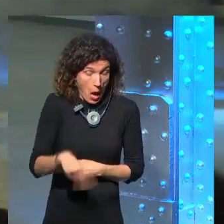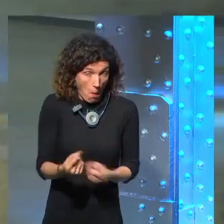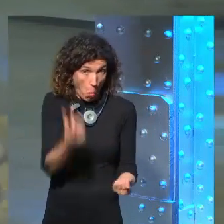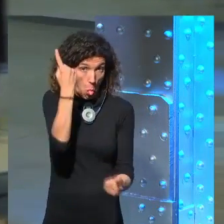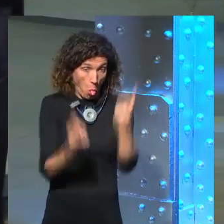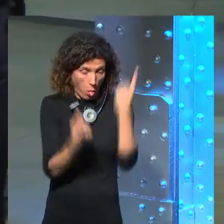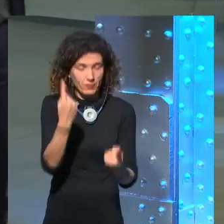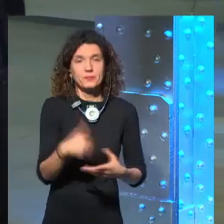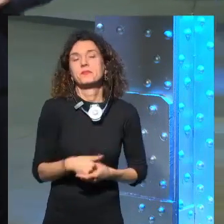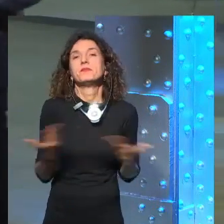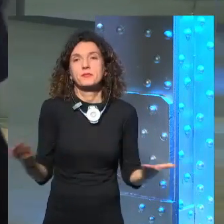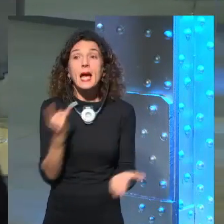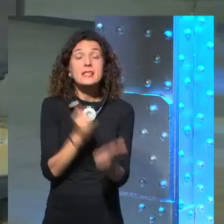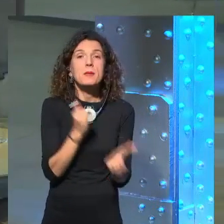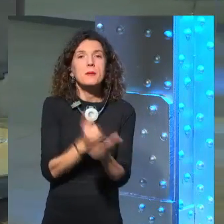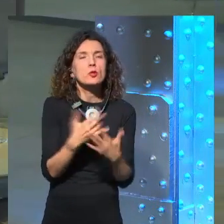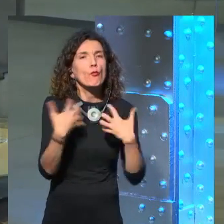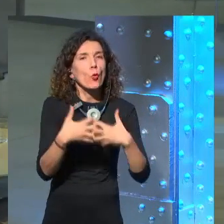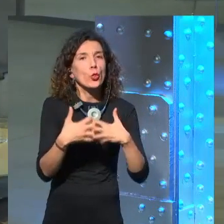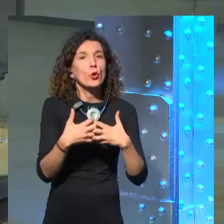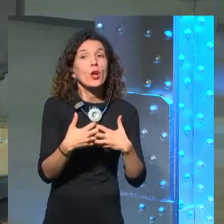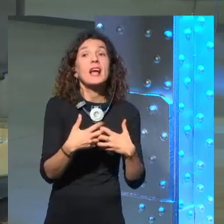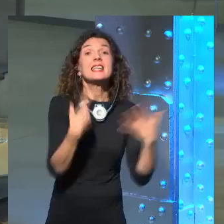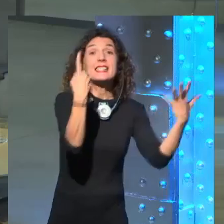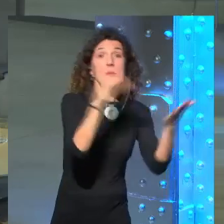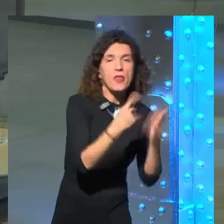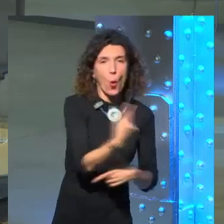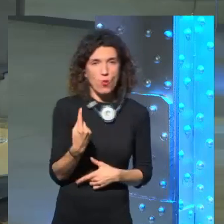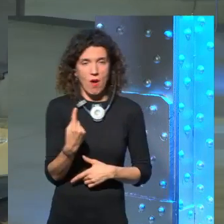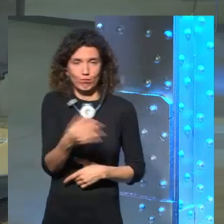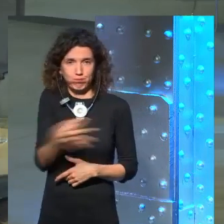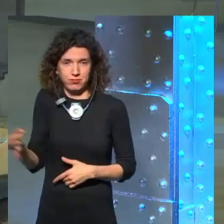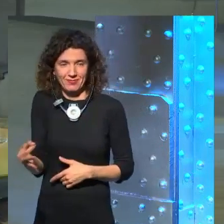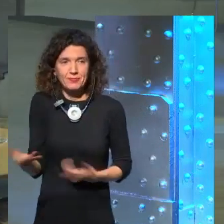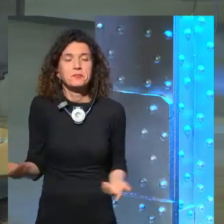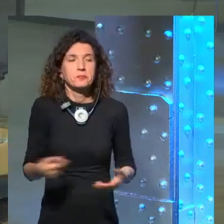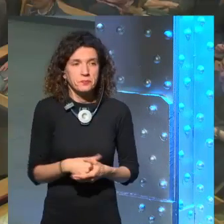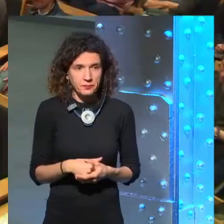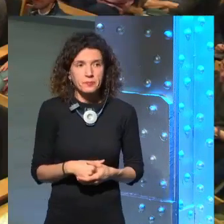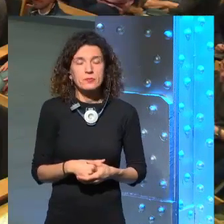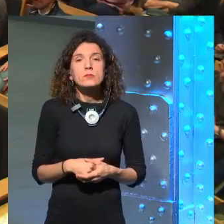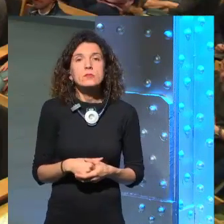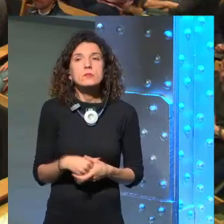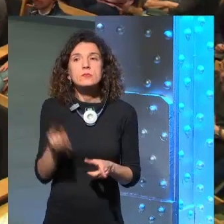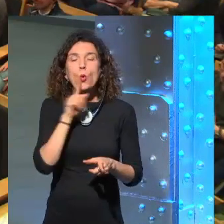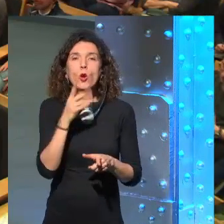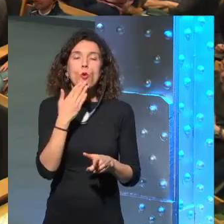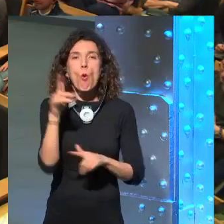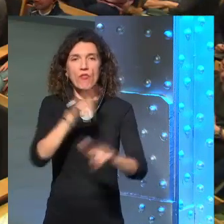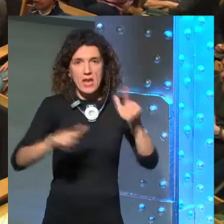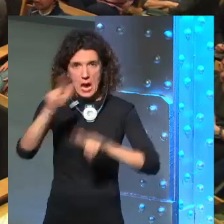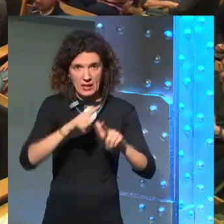The experiment works 1 in 6 times. So anyway, so that's a little journey into the. Yeah, somebody got the joke